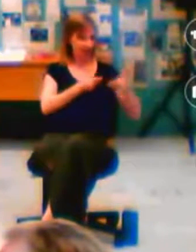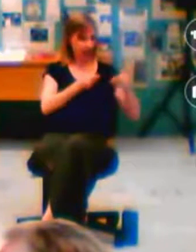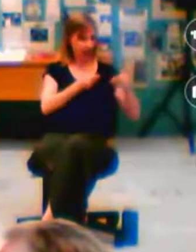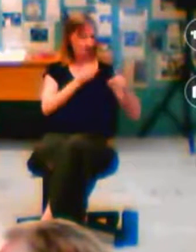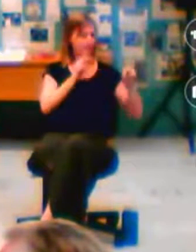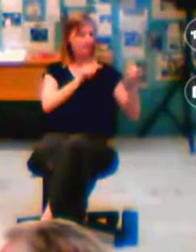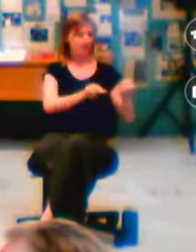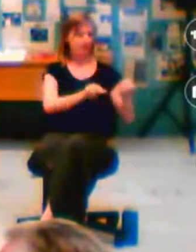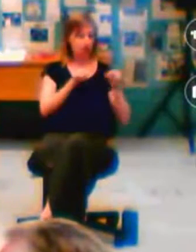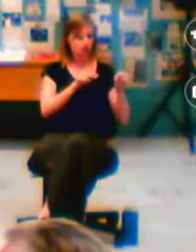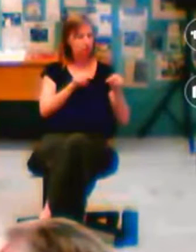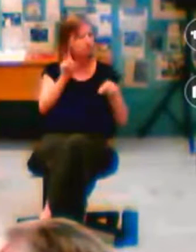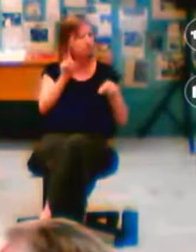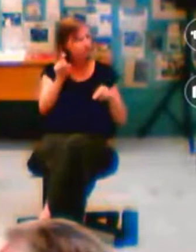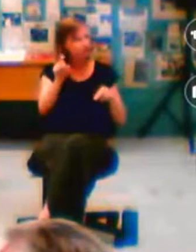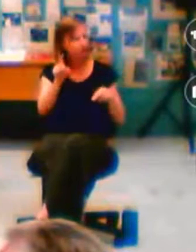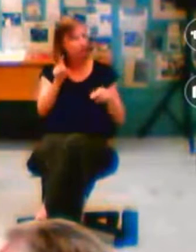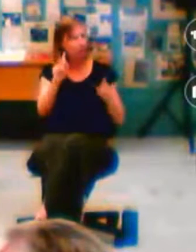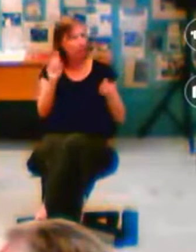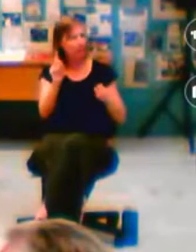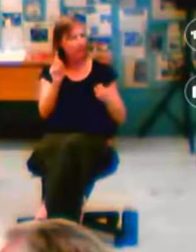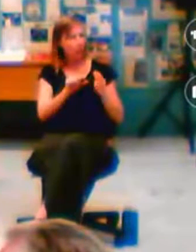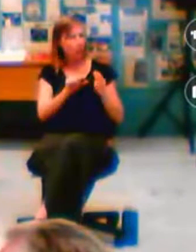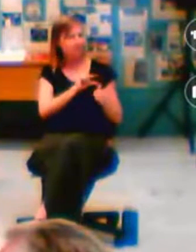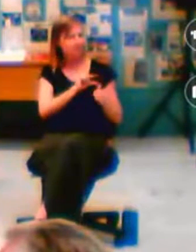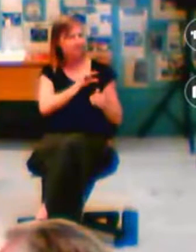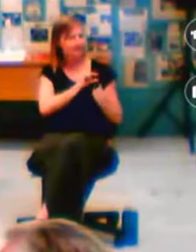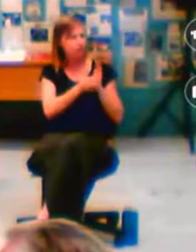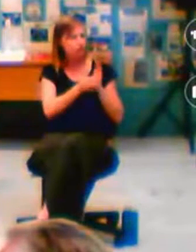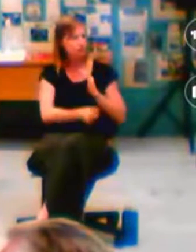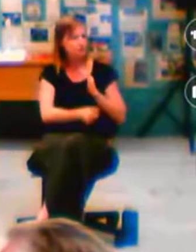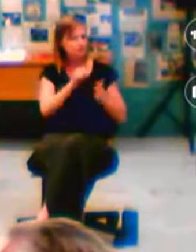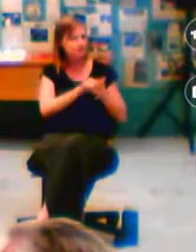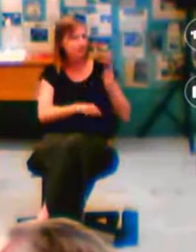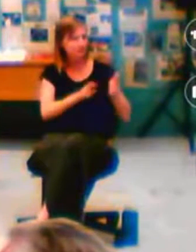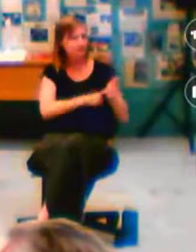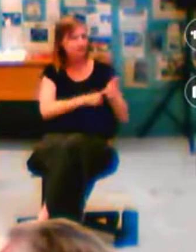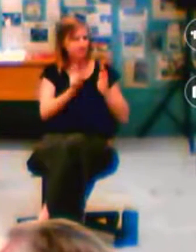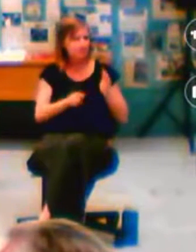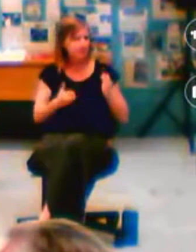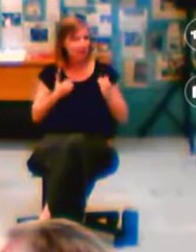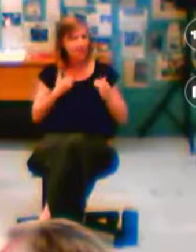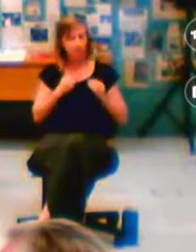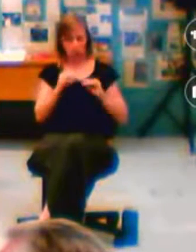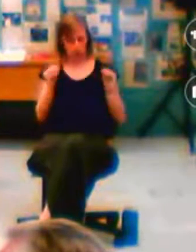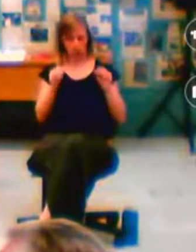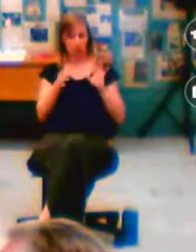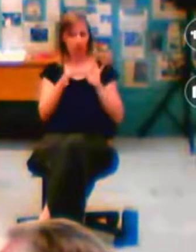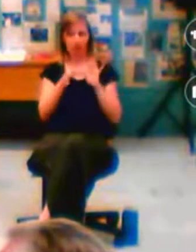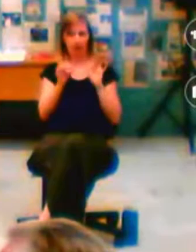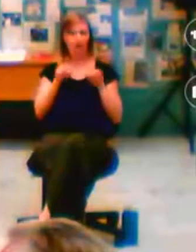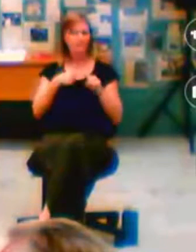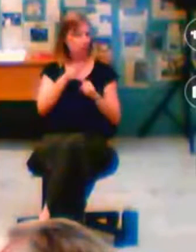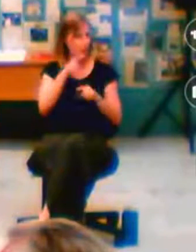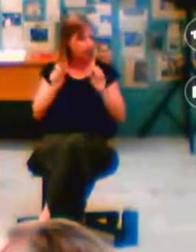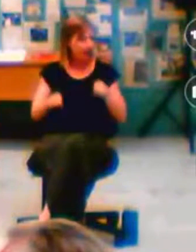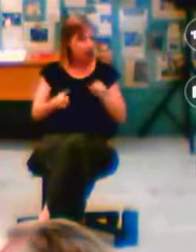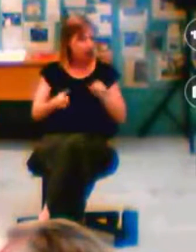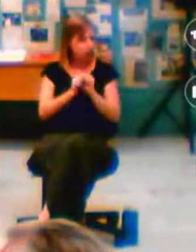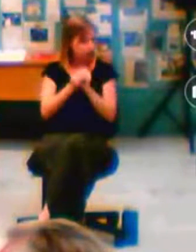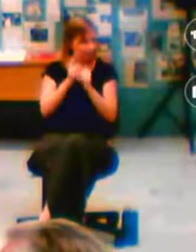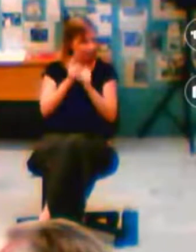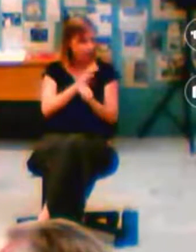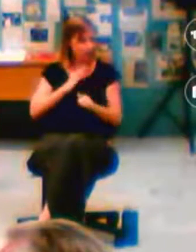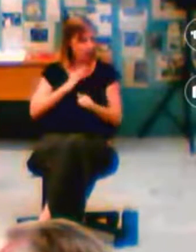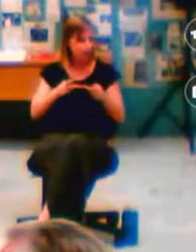My understanding, they're supposed to be over hiring of employees to manage the system. What are the qualifications for the board?